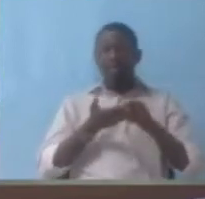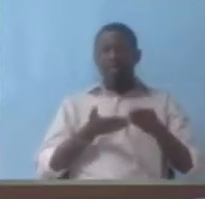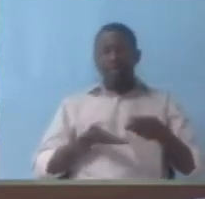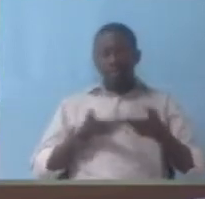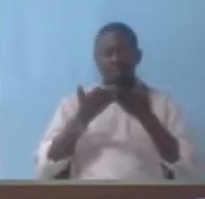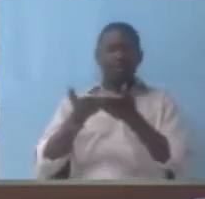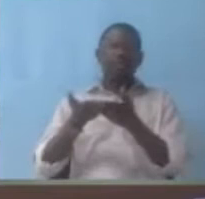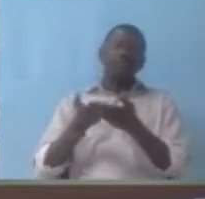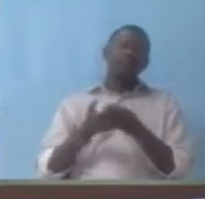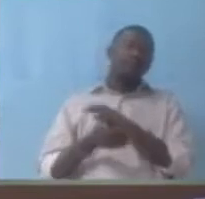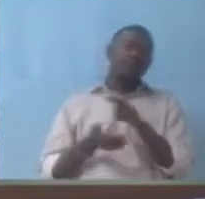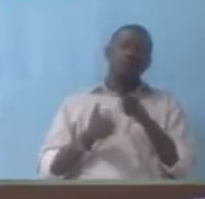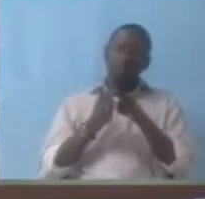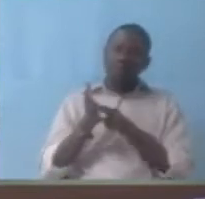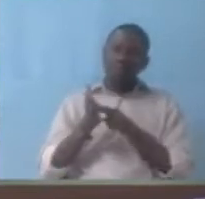recognition.